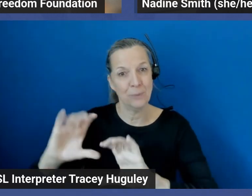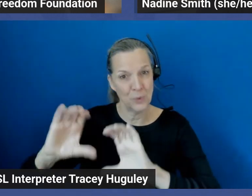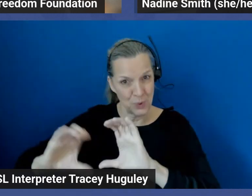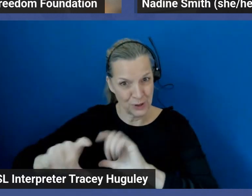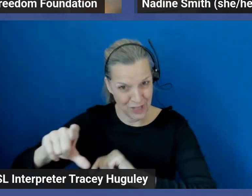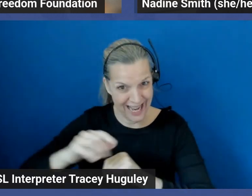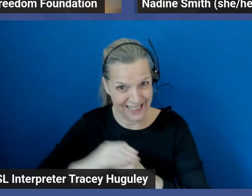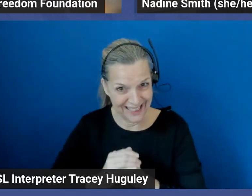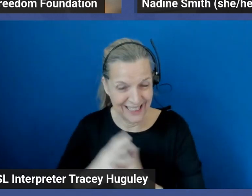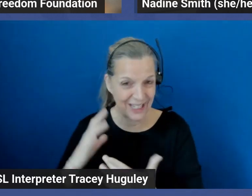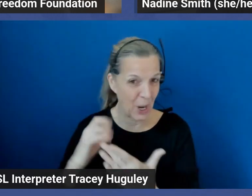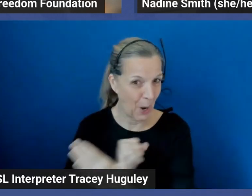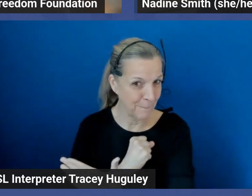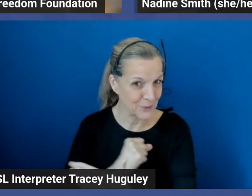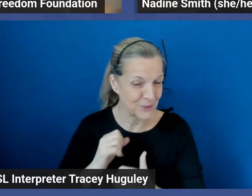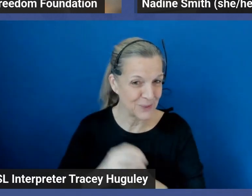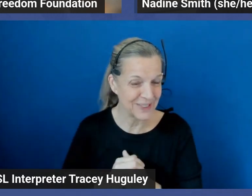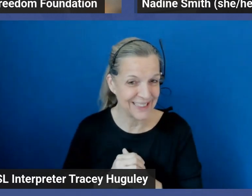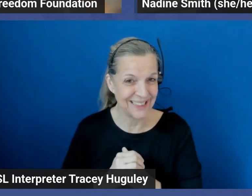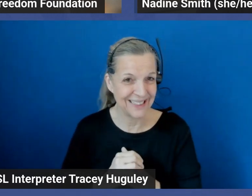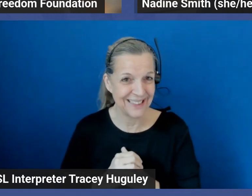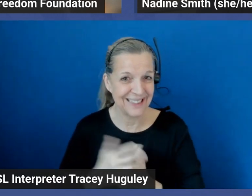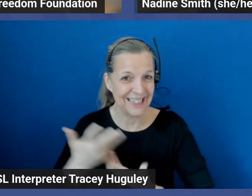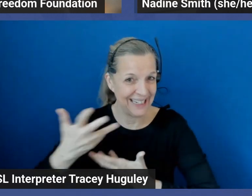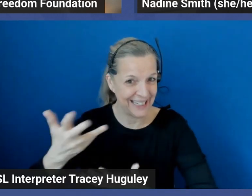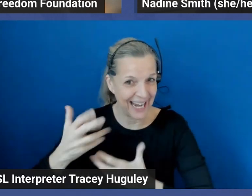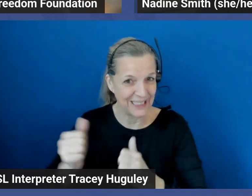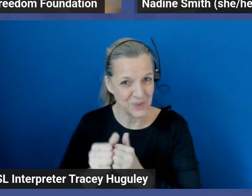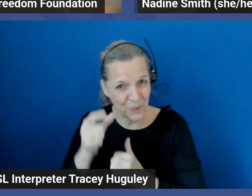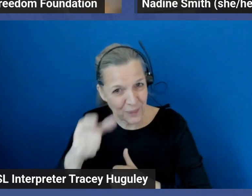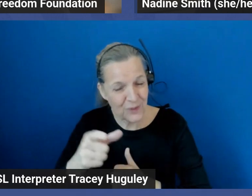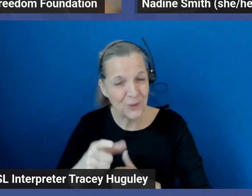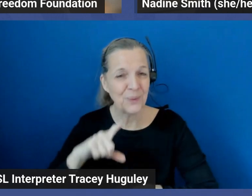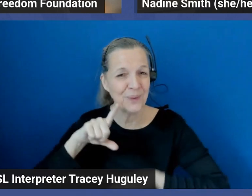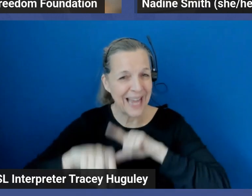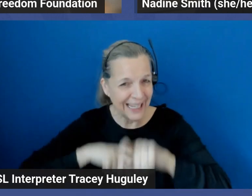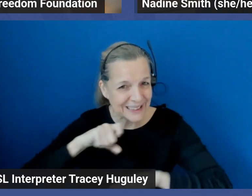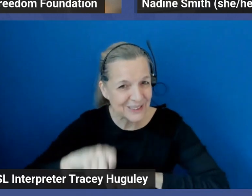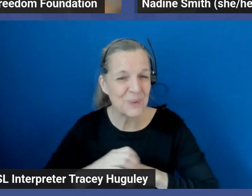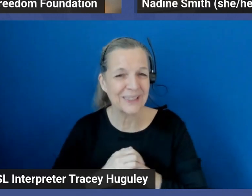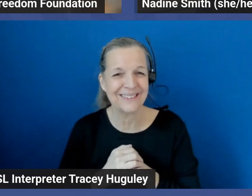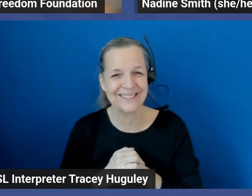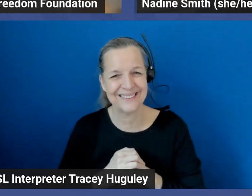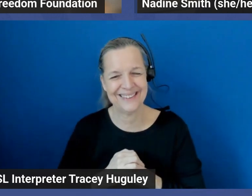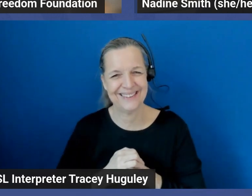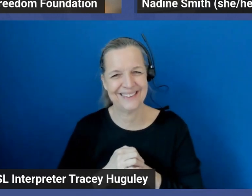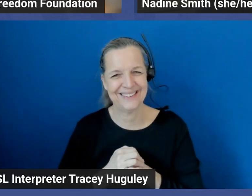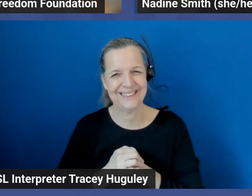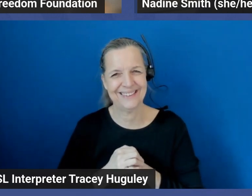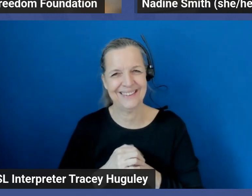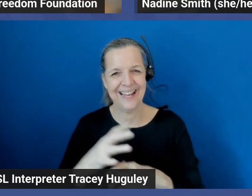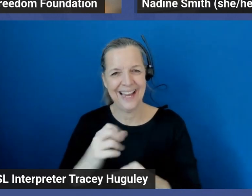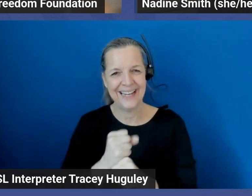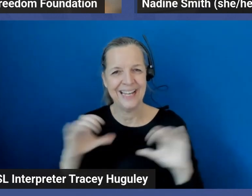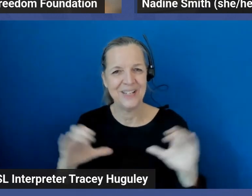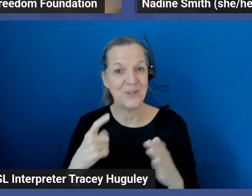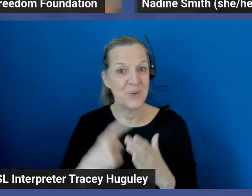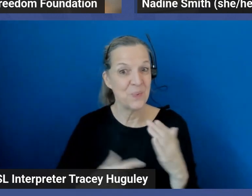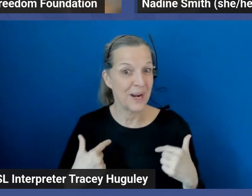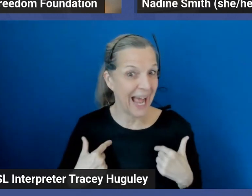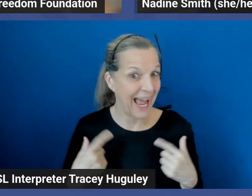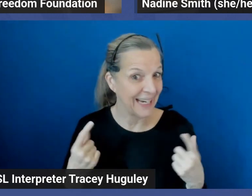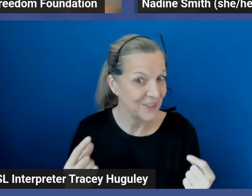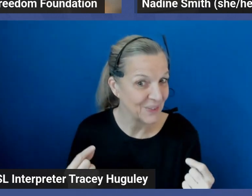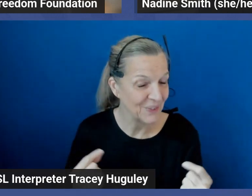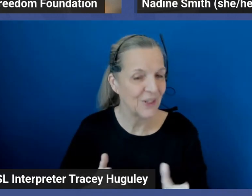chat an opportunity to engage with you and ask questions. And and get to do what I love to do, which